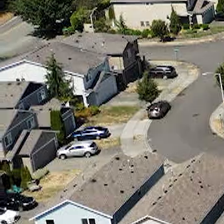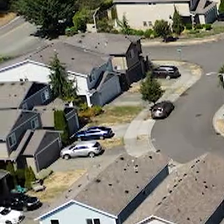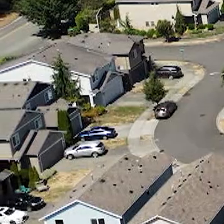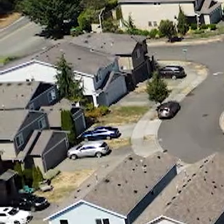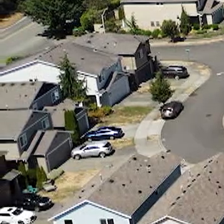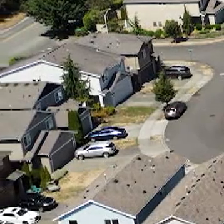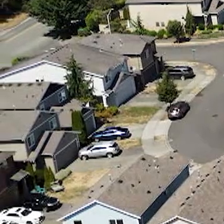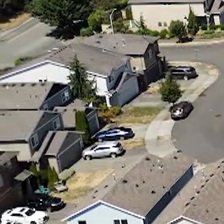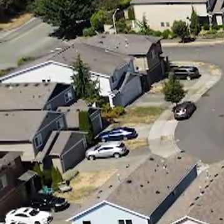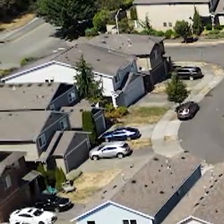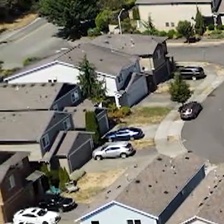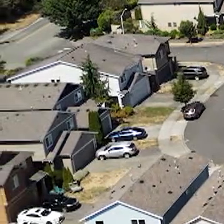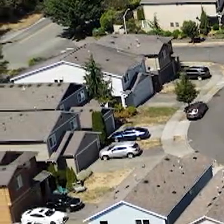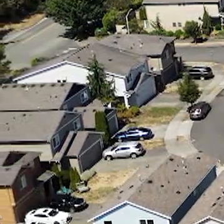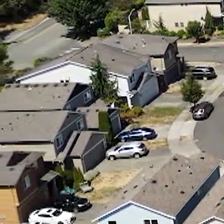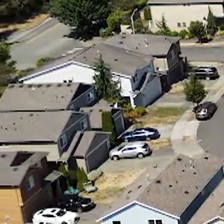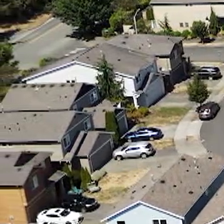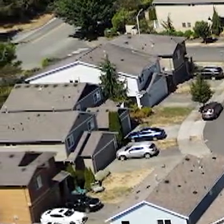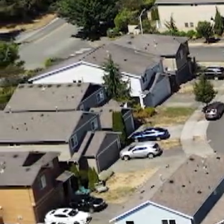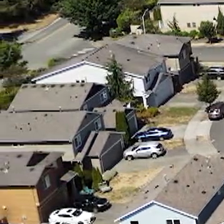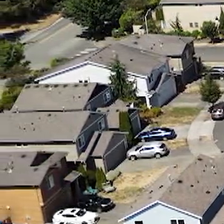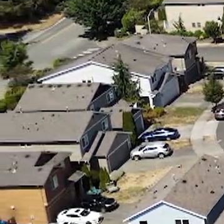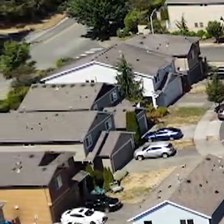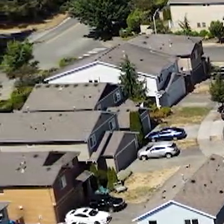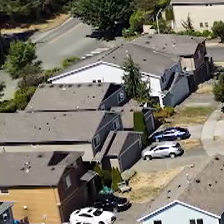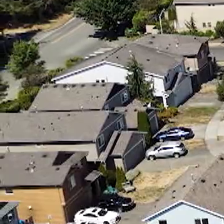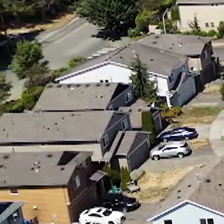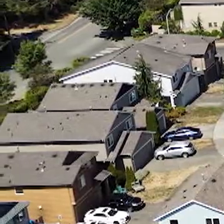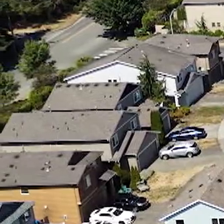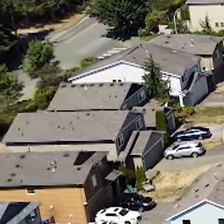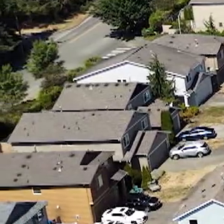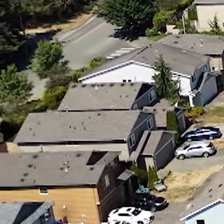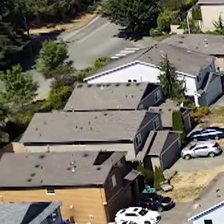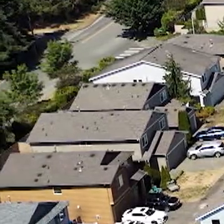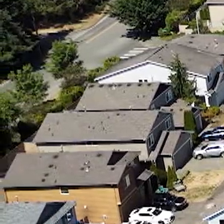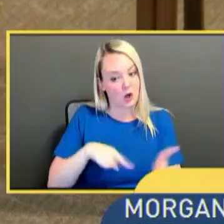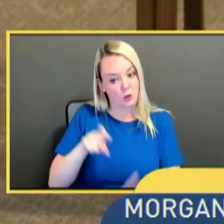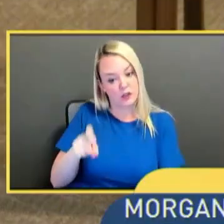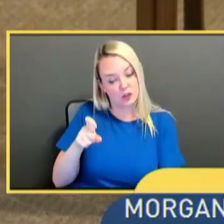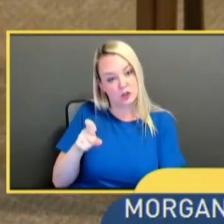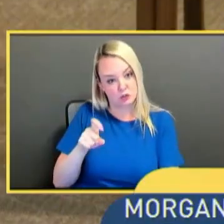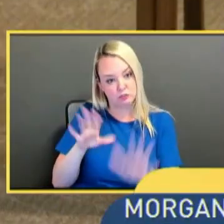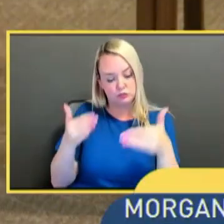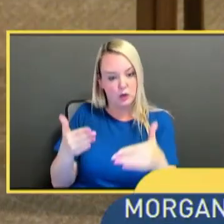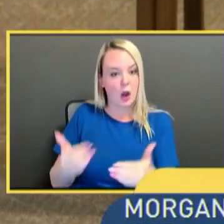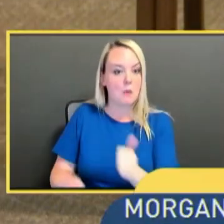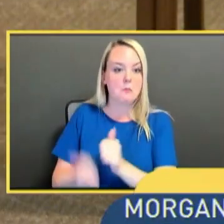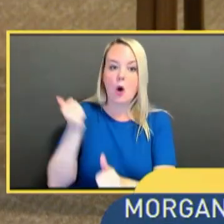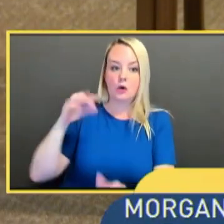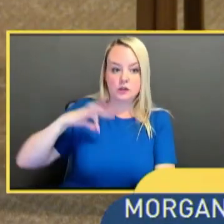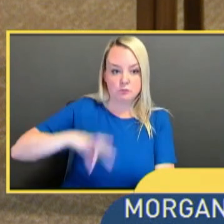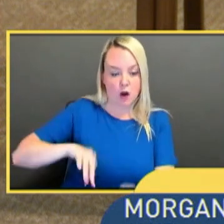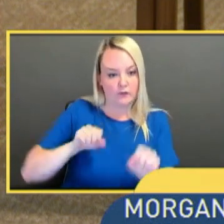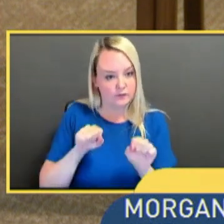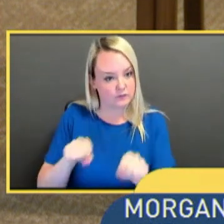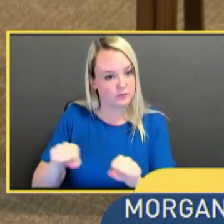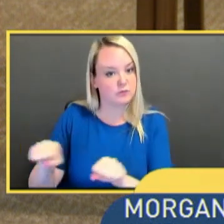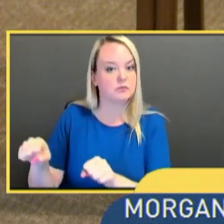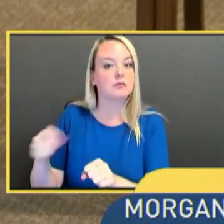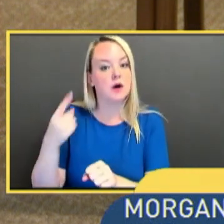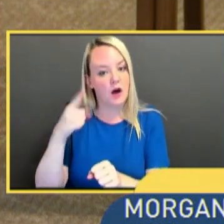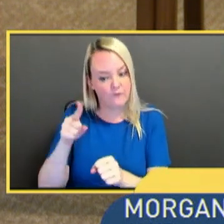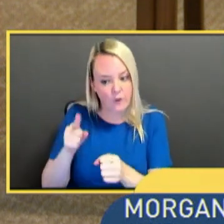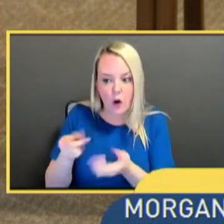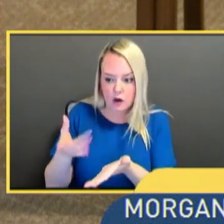requirements will only reduce the supply of new housing or turn developers away. Morgan Irwin of the Association of Washington